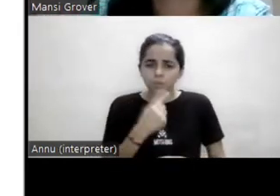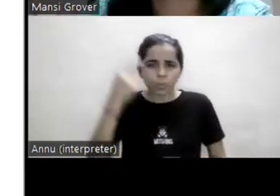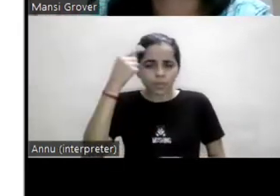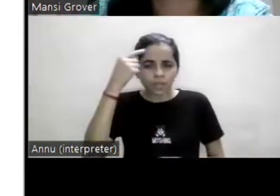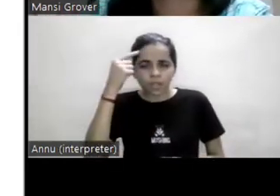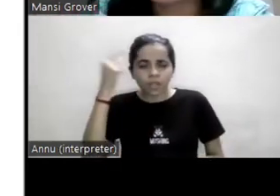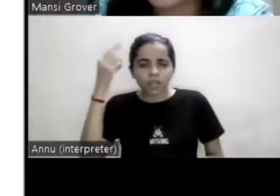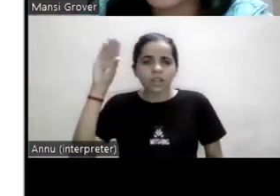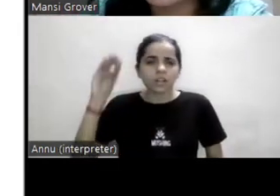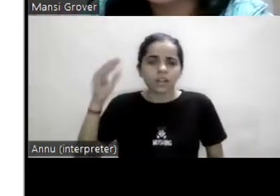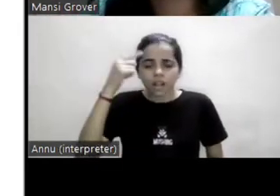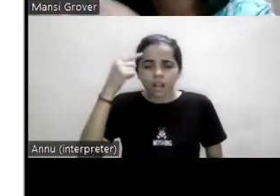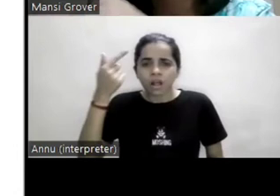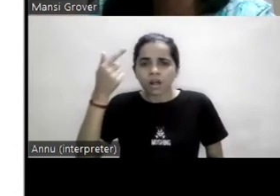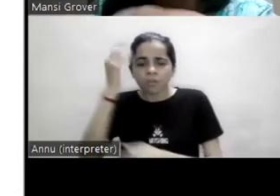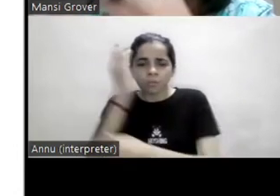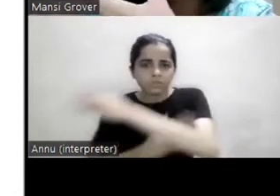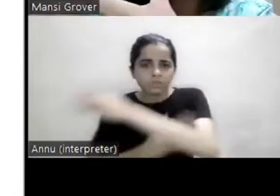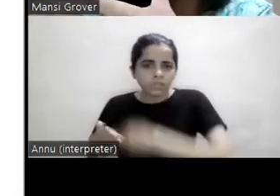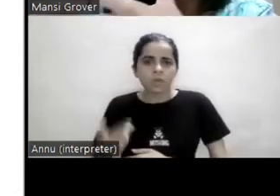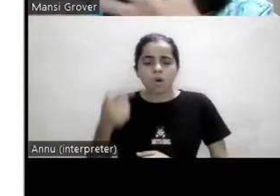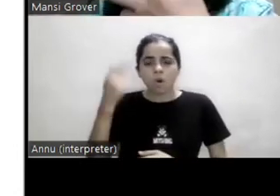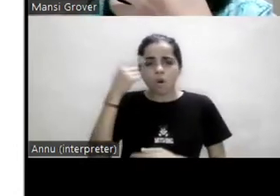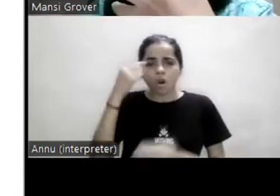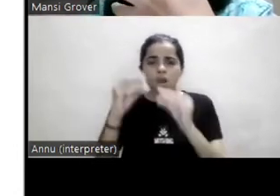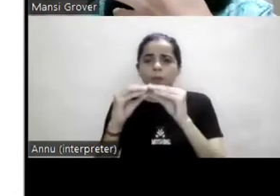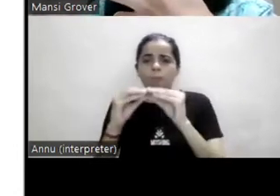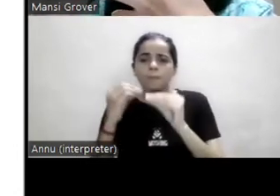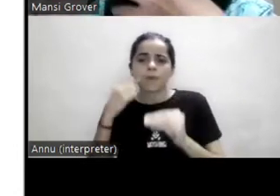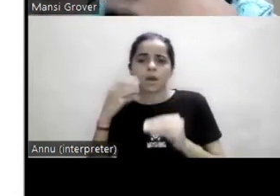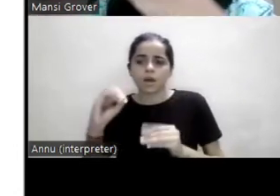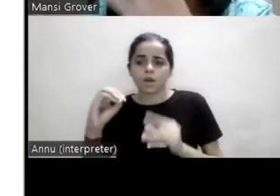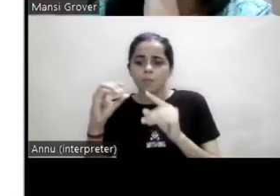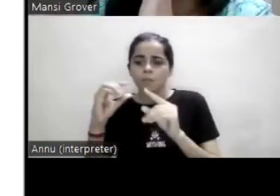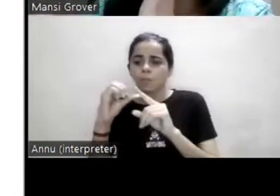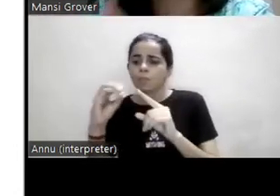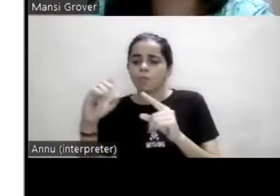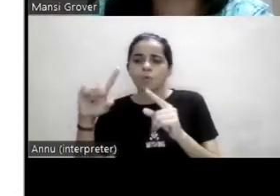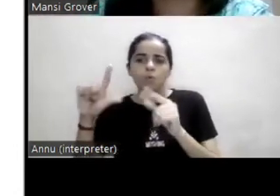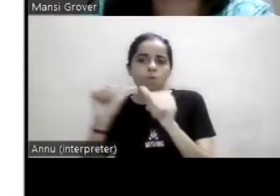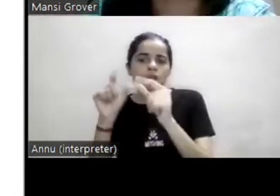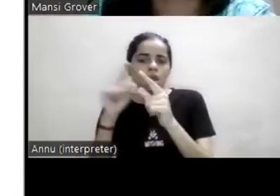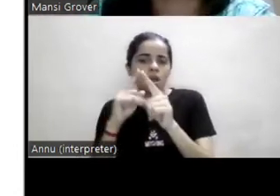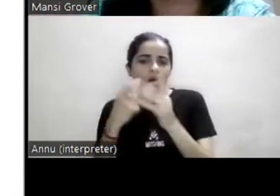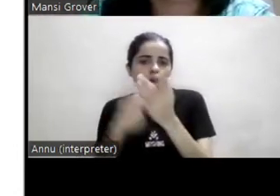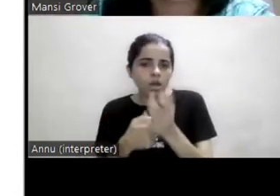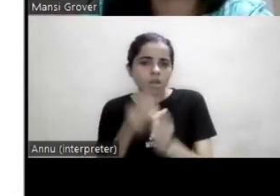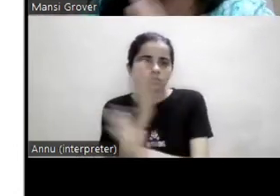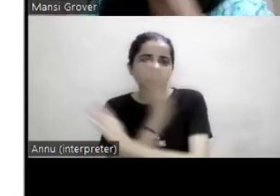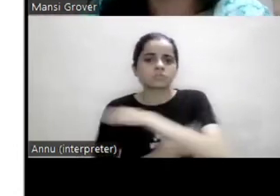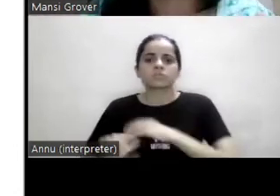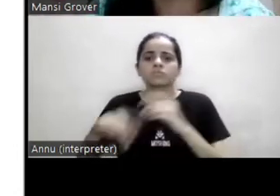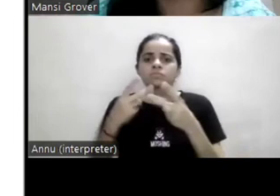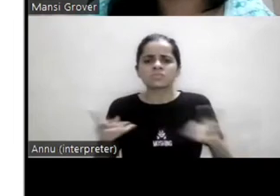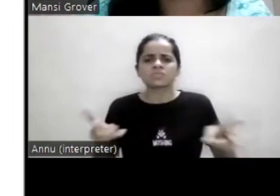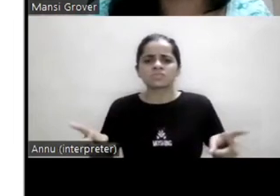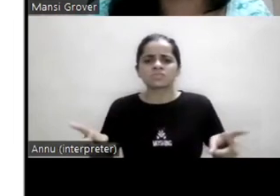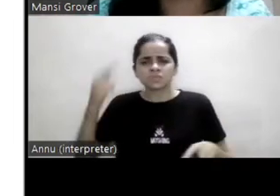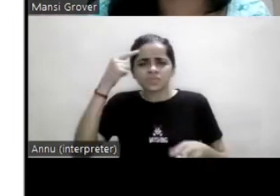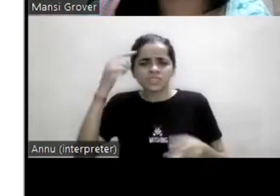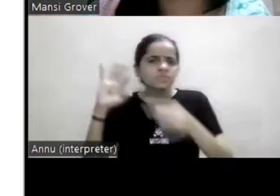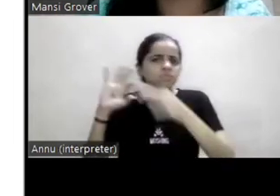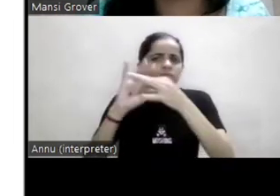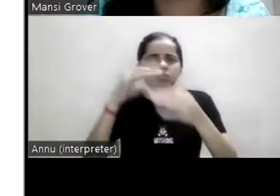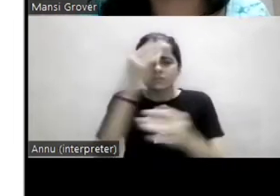disorder, whether it's schizophrenia, were admitted to, and it's actually a representation in the film where, you know, you would see